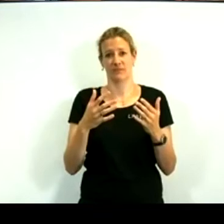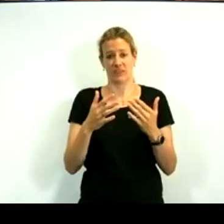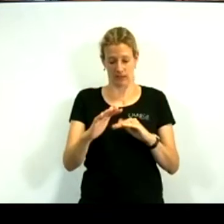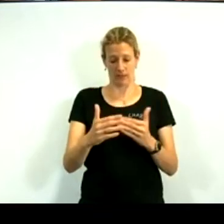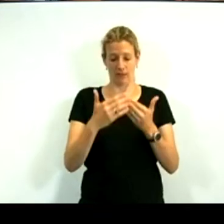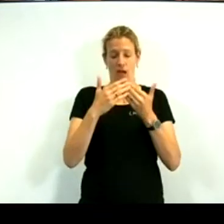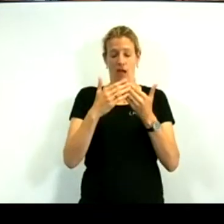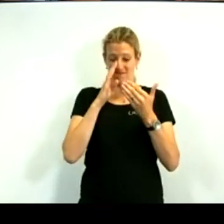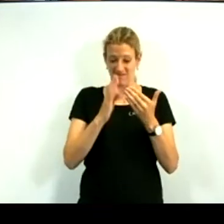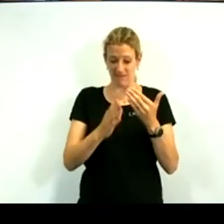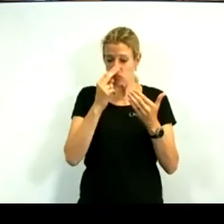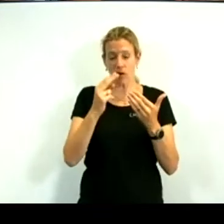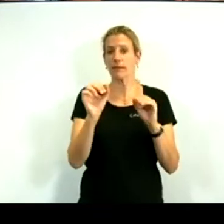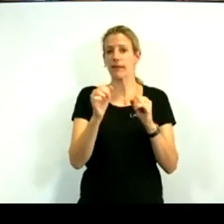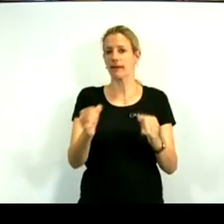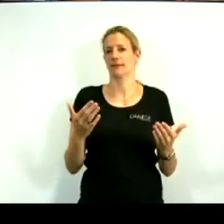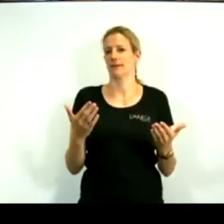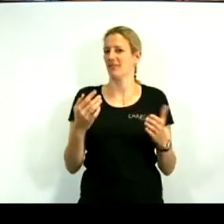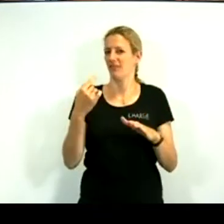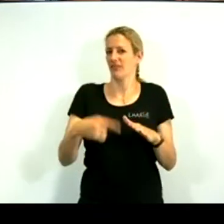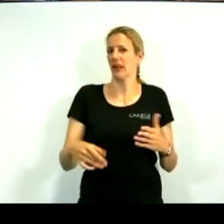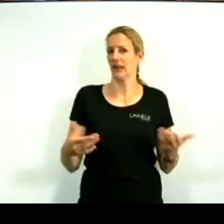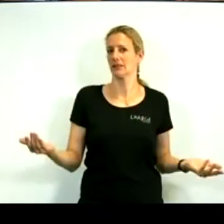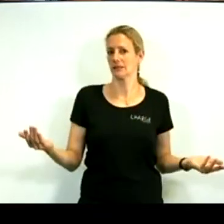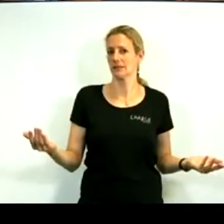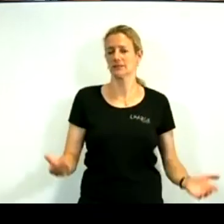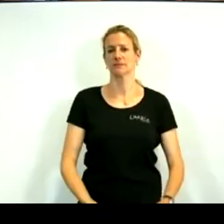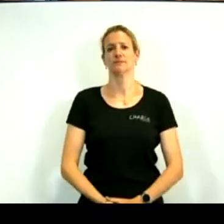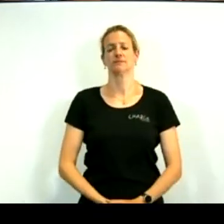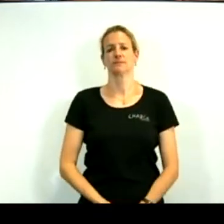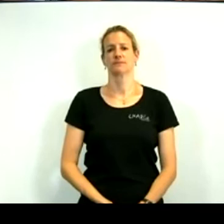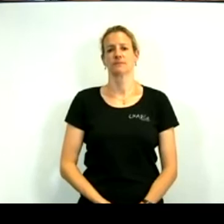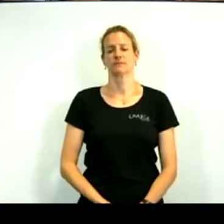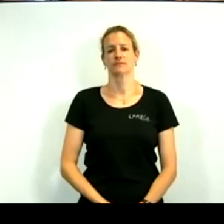missing. And I'm just looking. Oh, I'm okay.